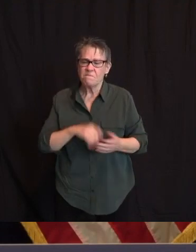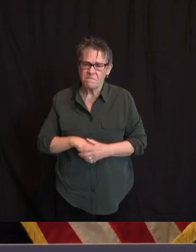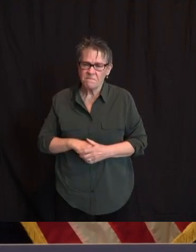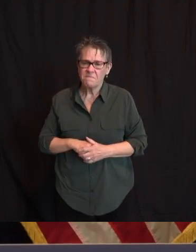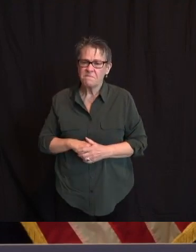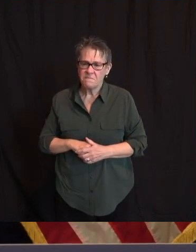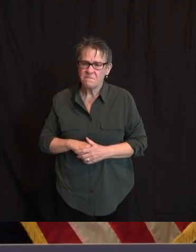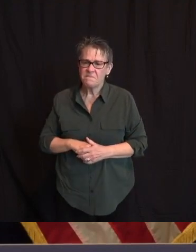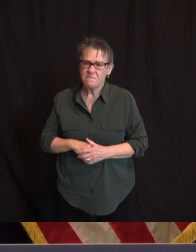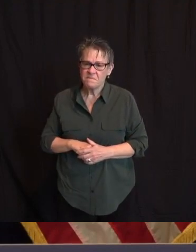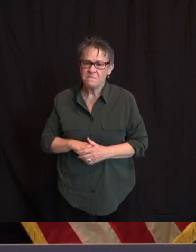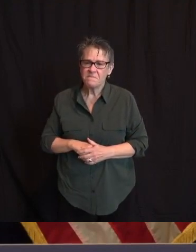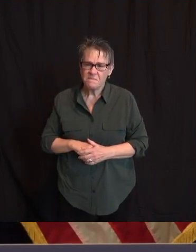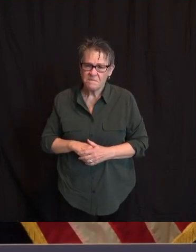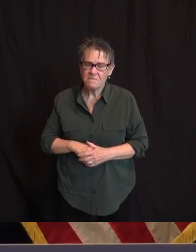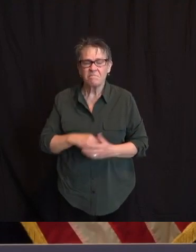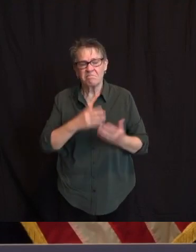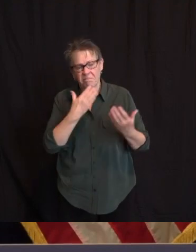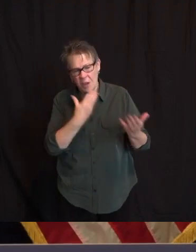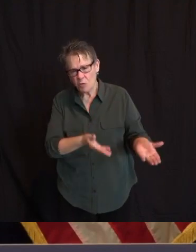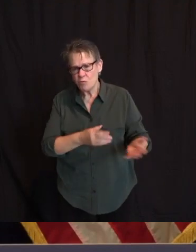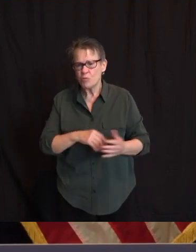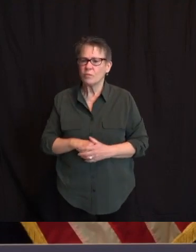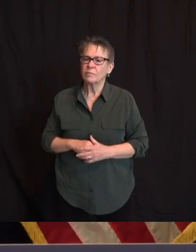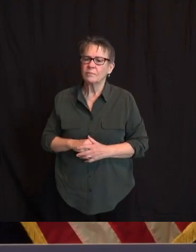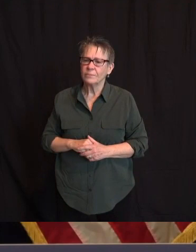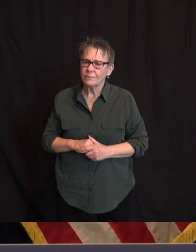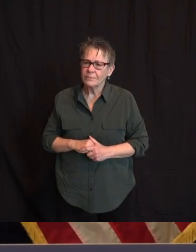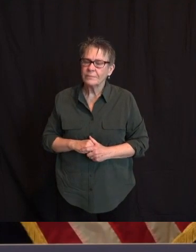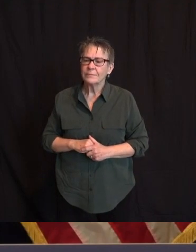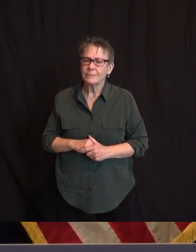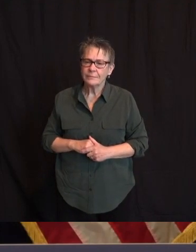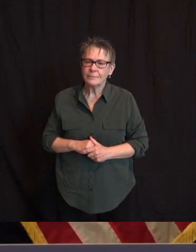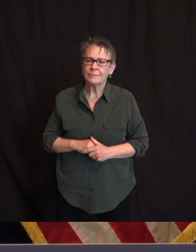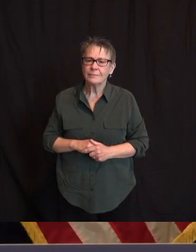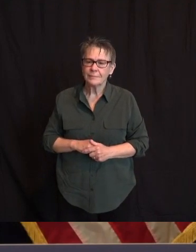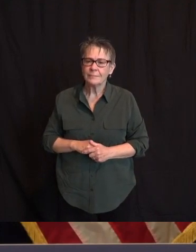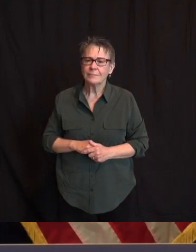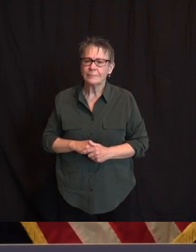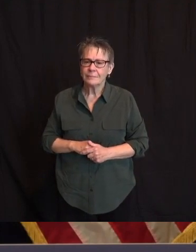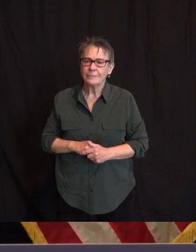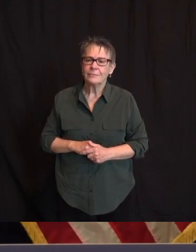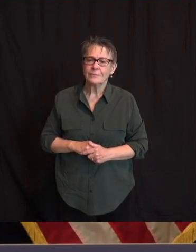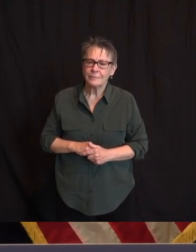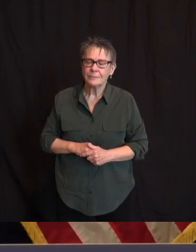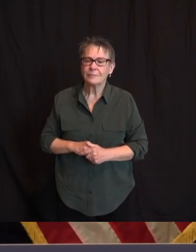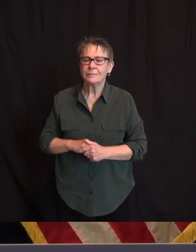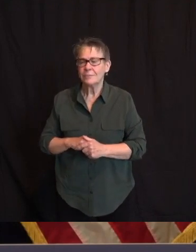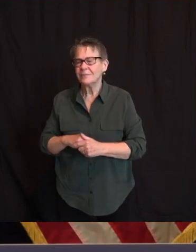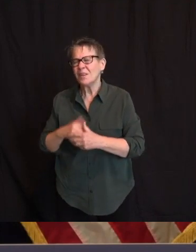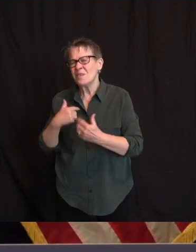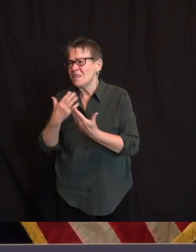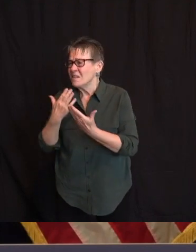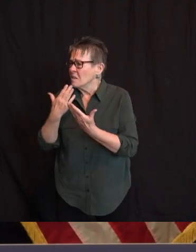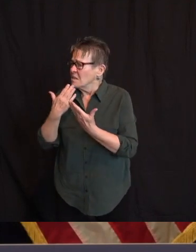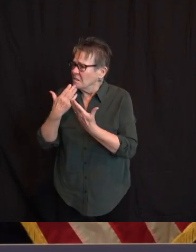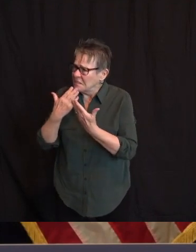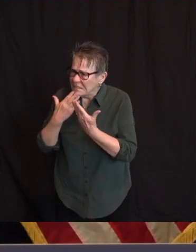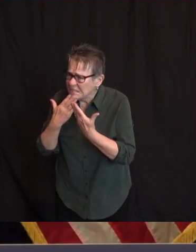our hat to our heroic healthcare workers, but first responders who are going in harm's way and breaking up